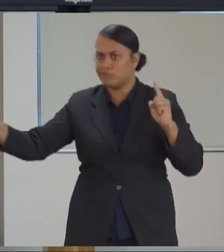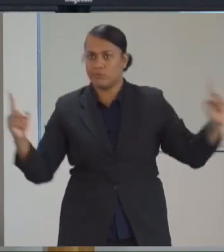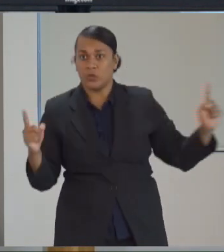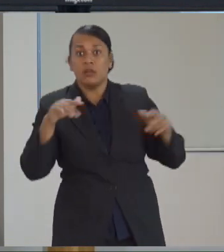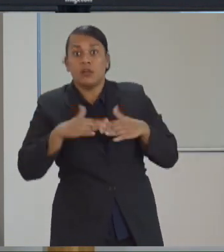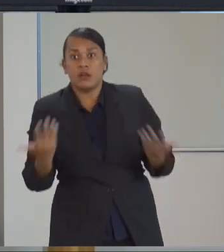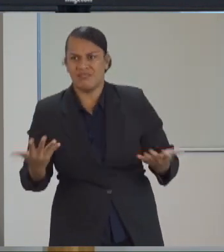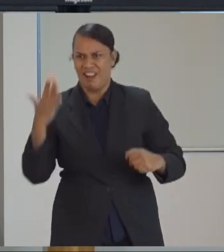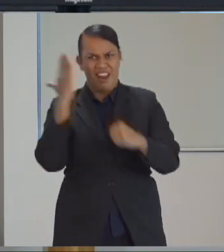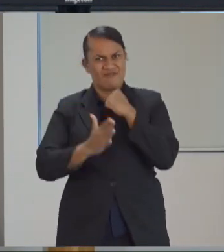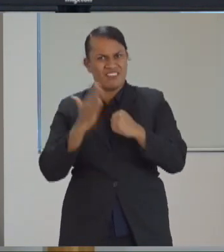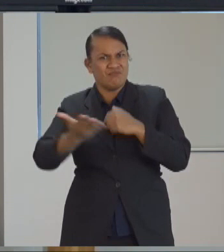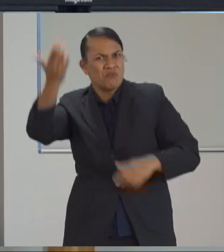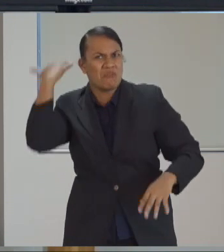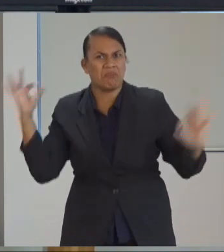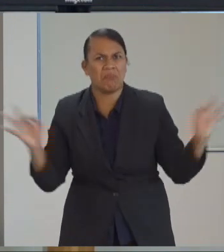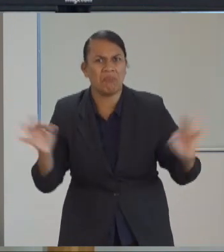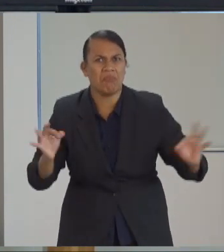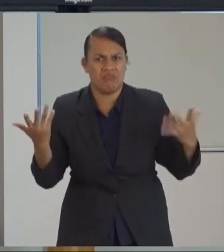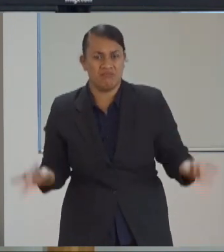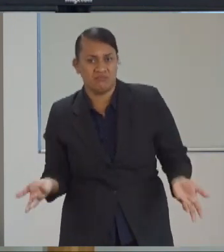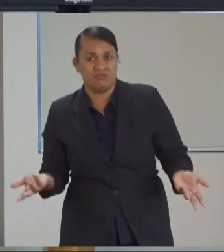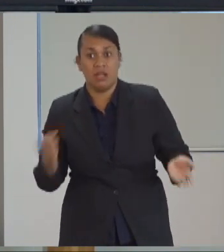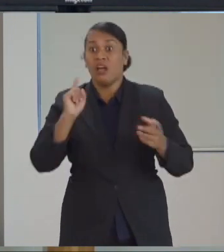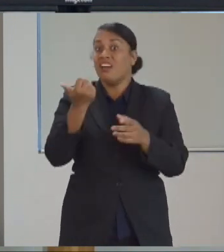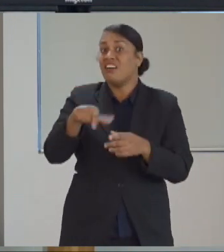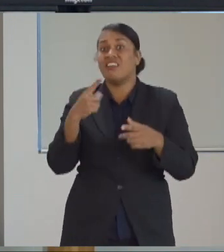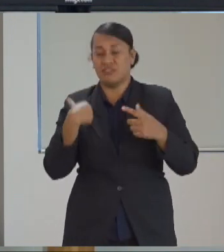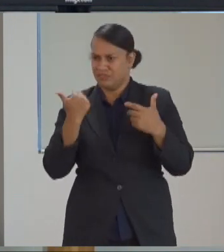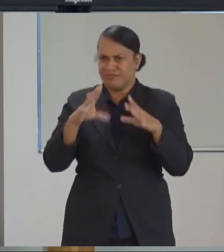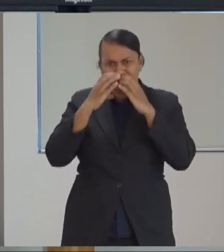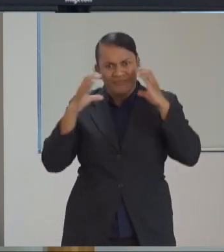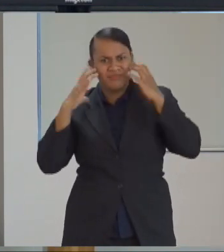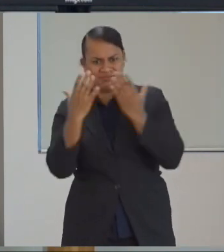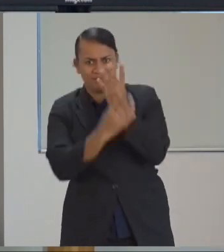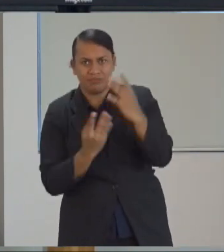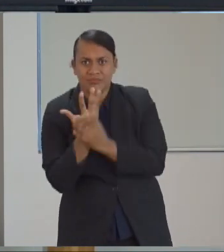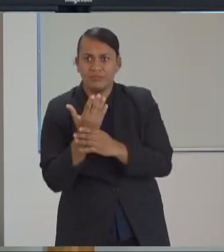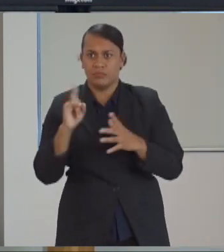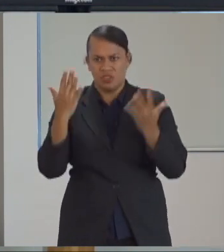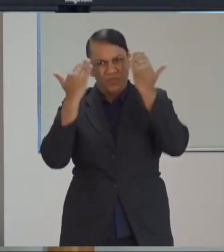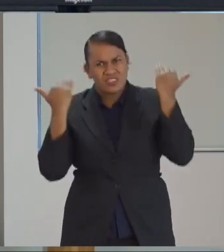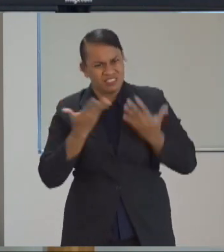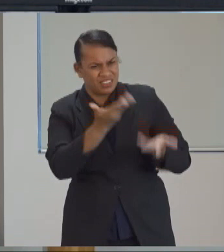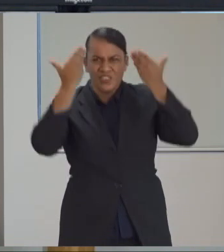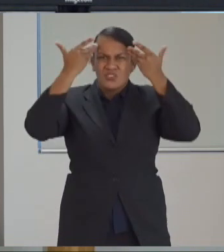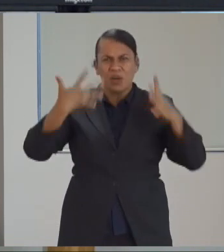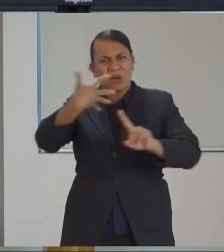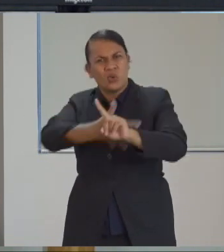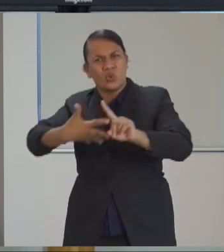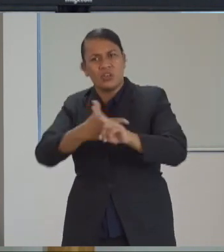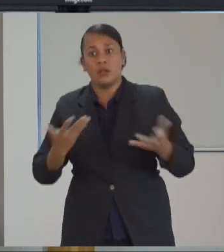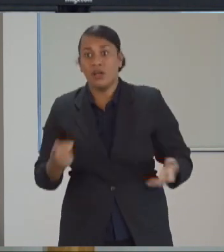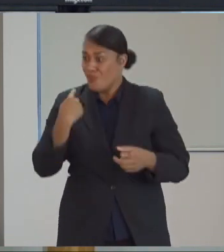conferences in Fiji before. You're all standing away from each other, some of you wearing masks and gloves, etc. Everybody knows what the situation is in Fiji. Everybody